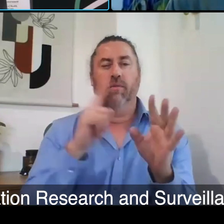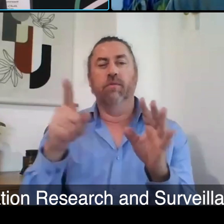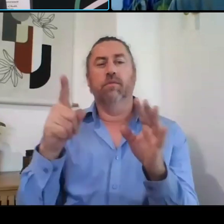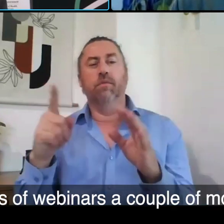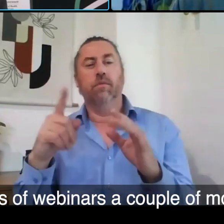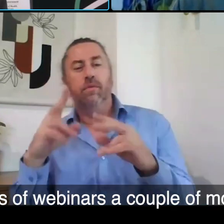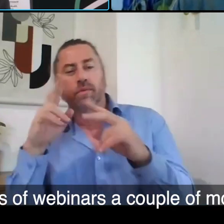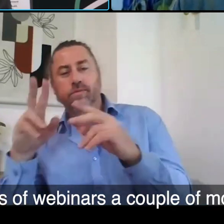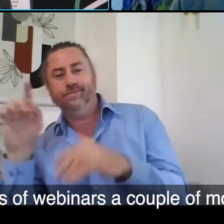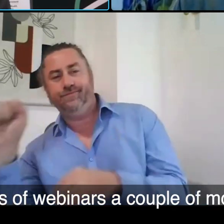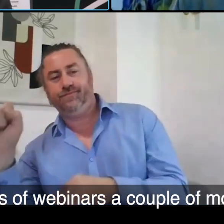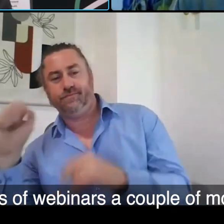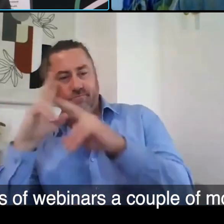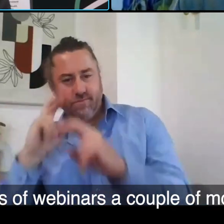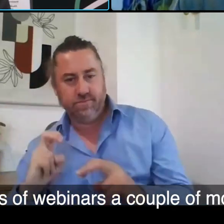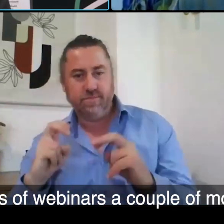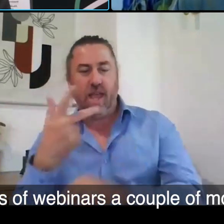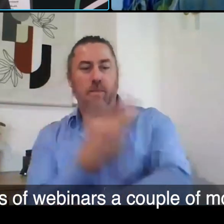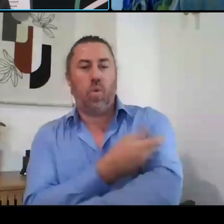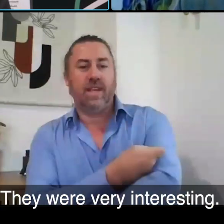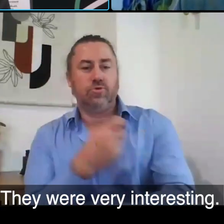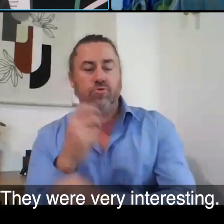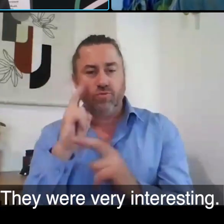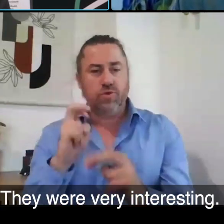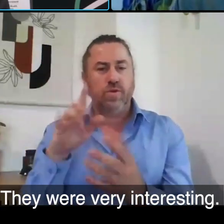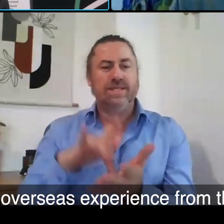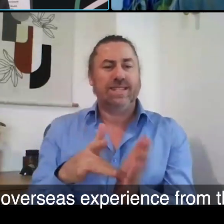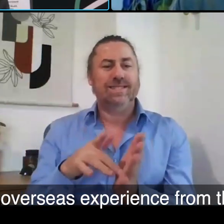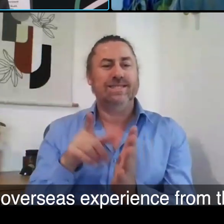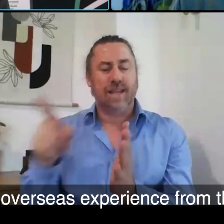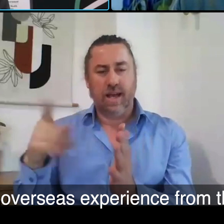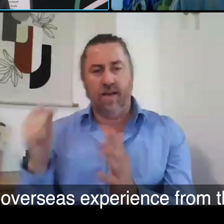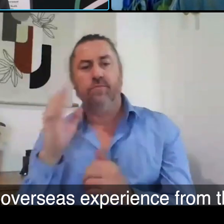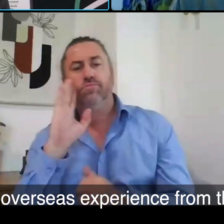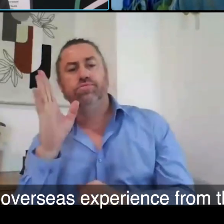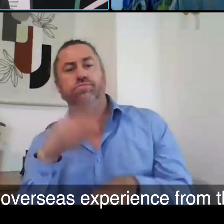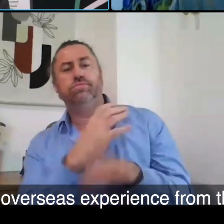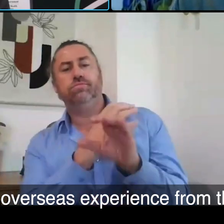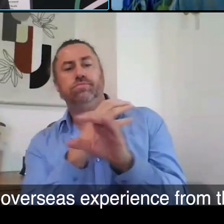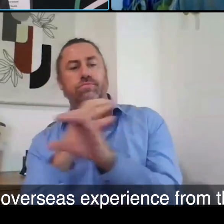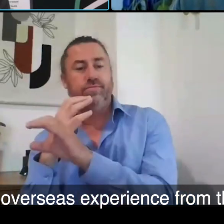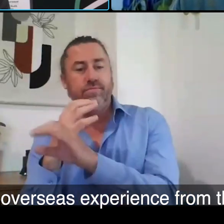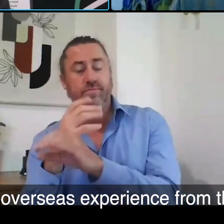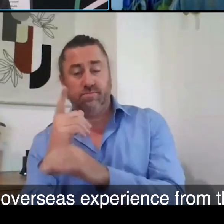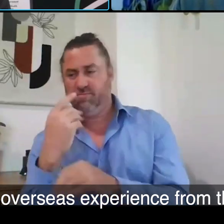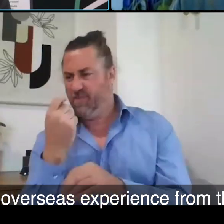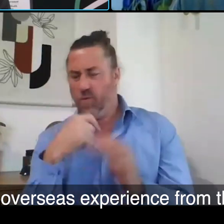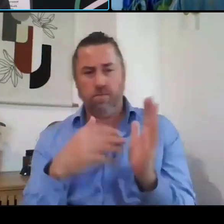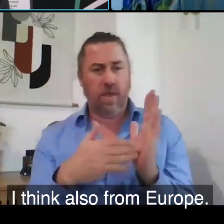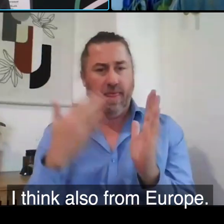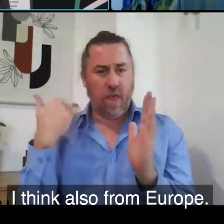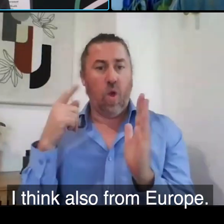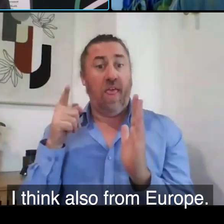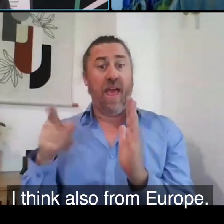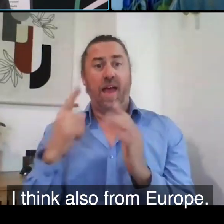Surveillance, NCS, did a series of webinars a couple of months ago. They were very interesting, had some overseas experience from the US